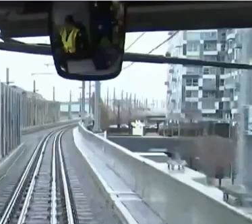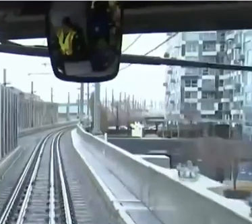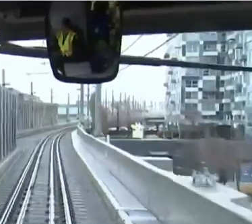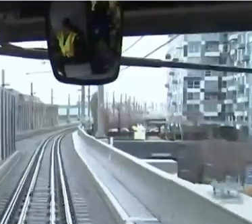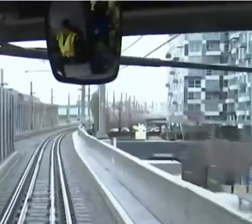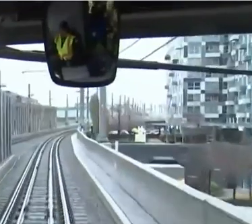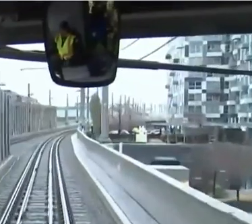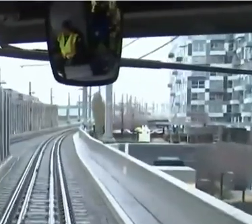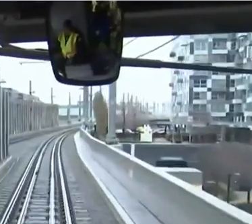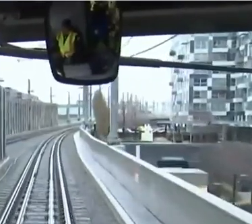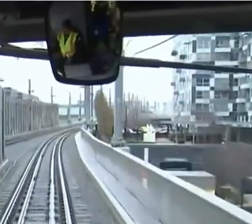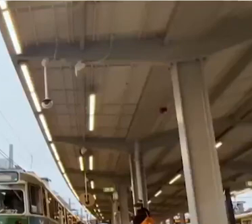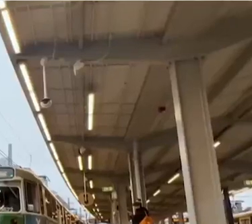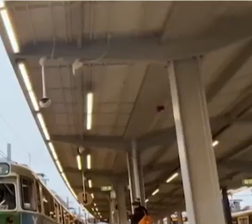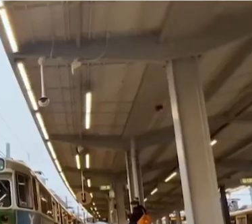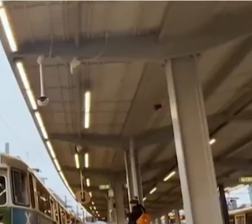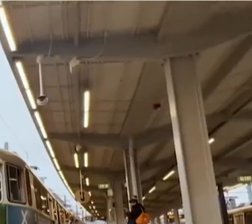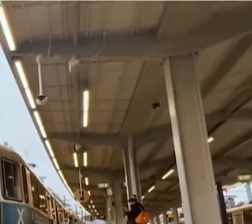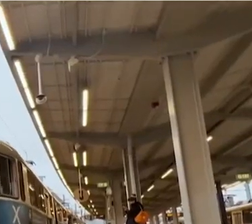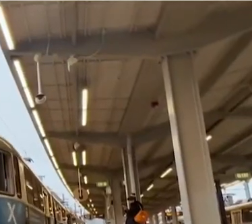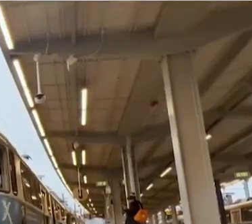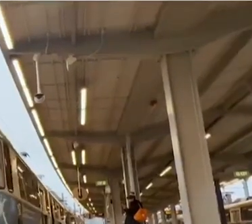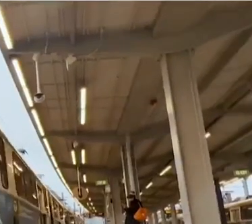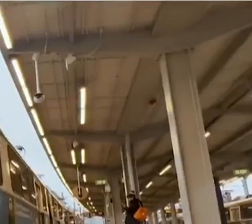she now takes to the podium.